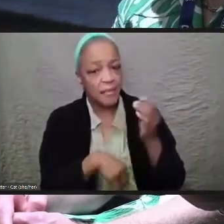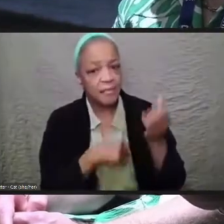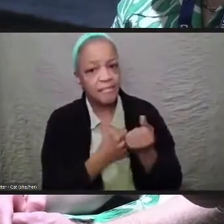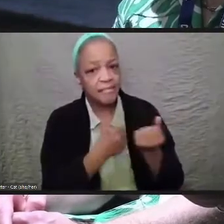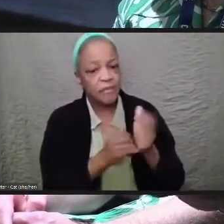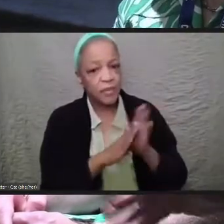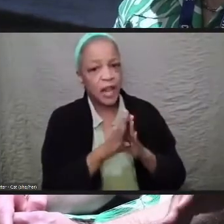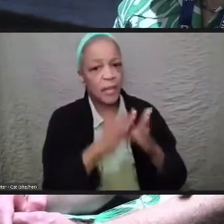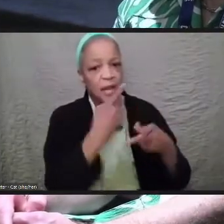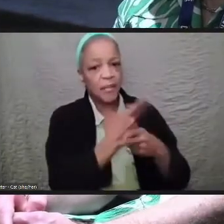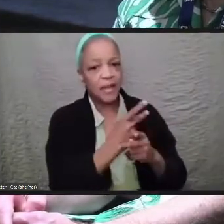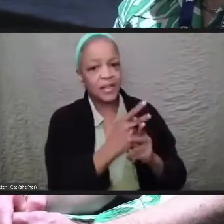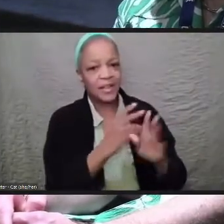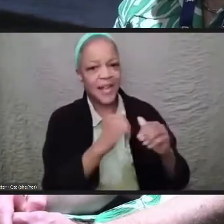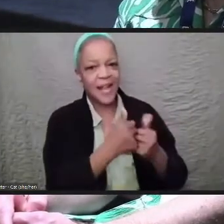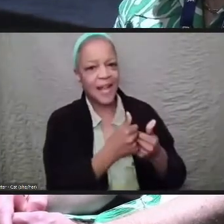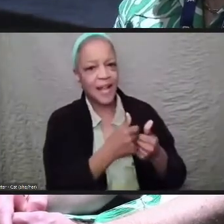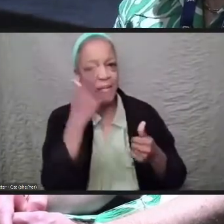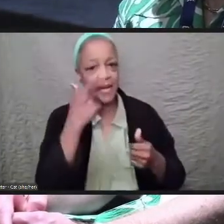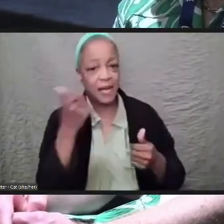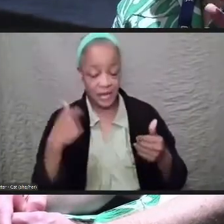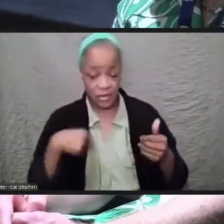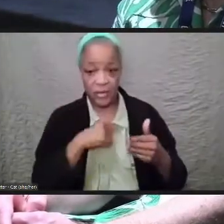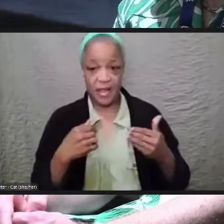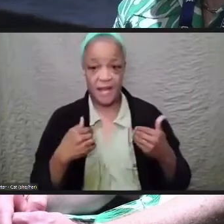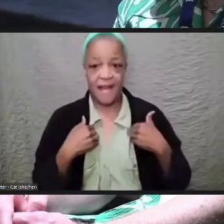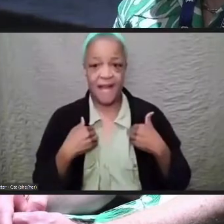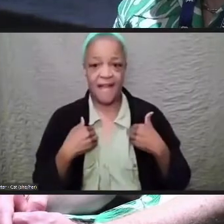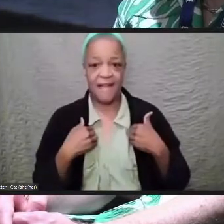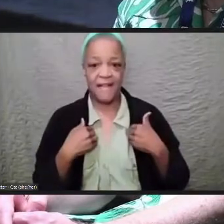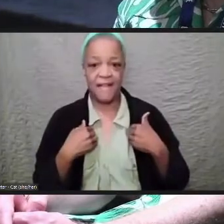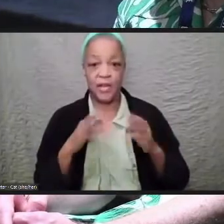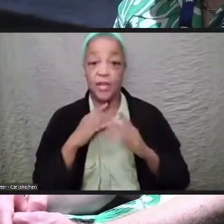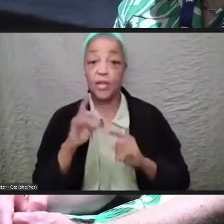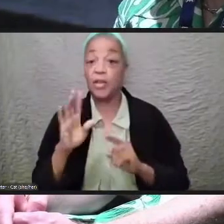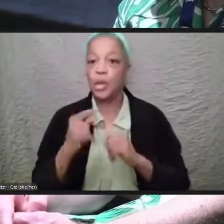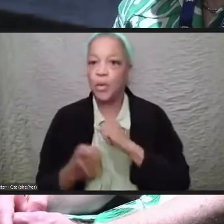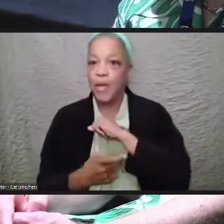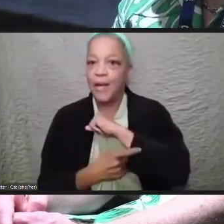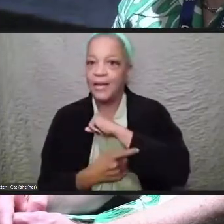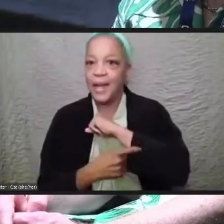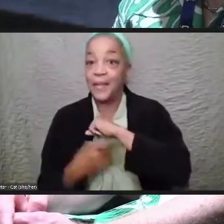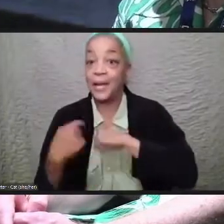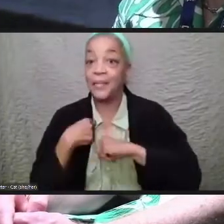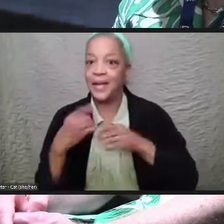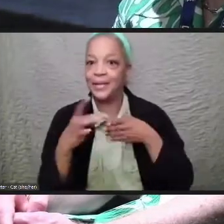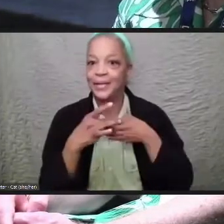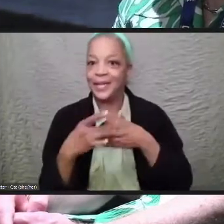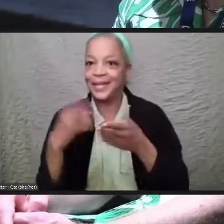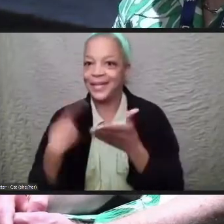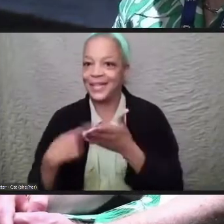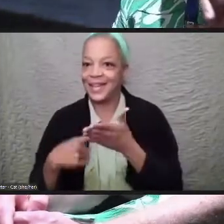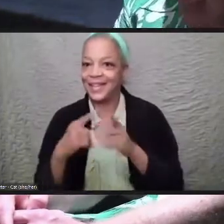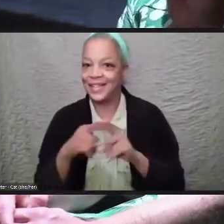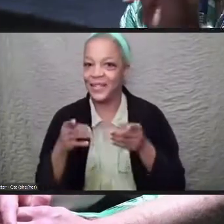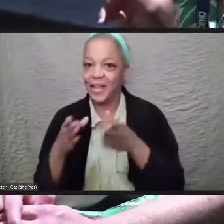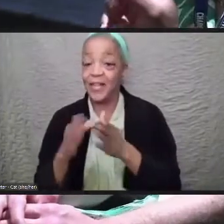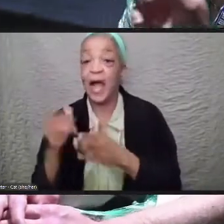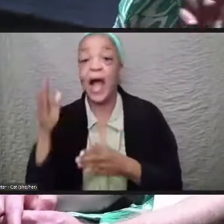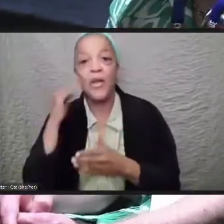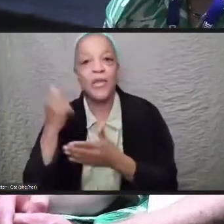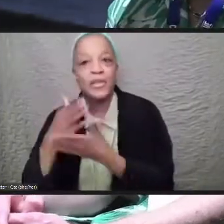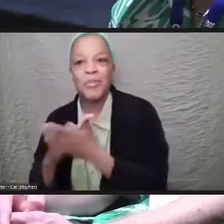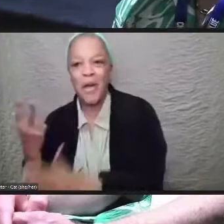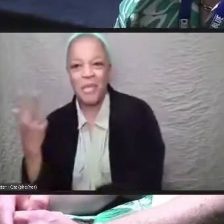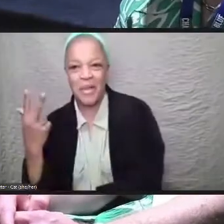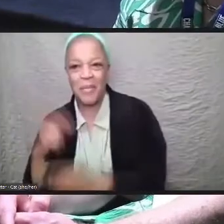production? Because we have, and you're tempting me to go here, and I know that this is in part three, but I'm gonna